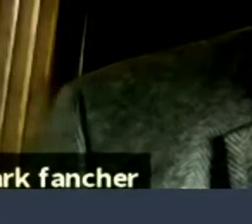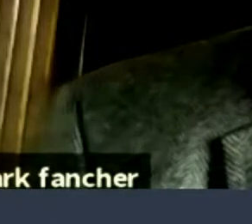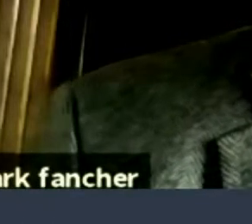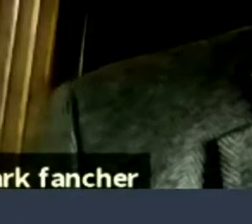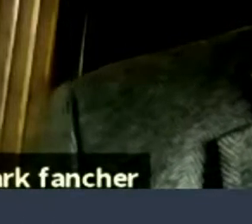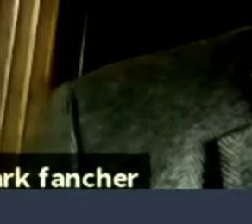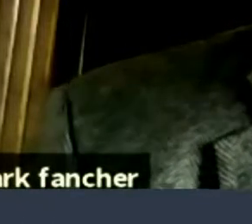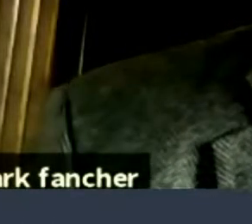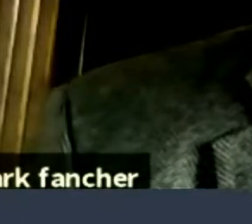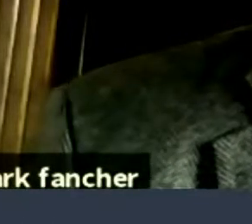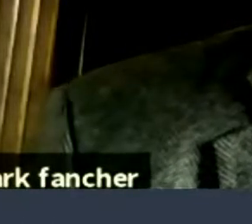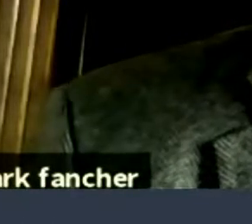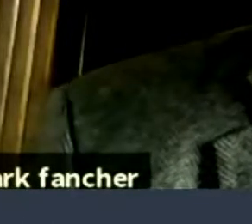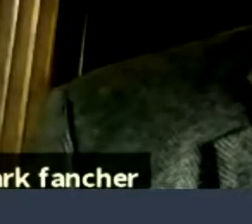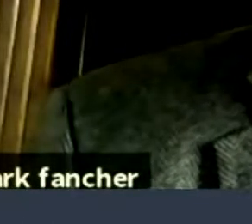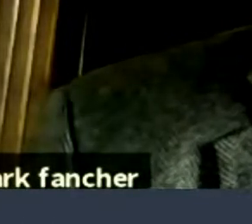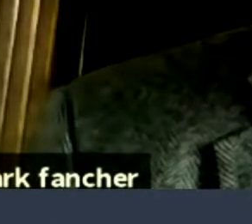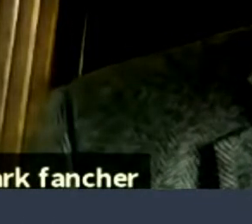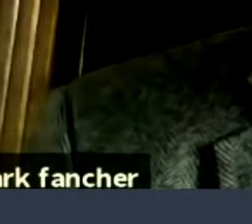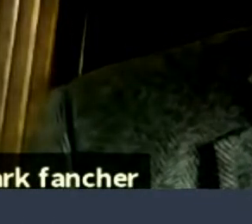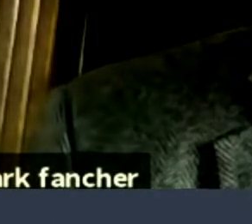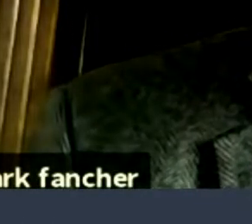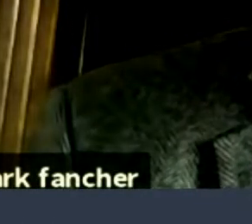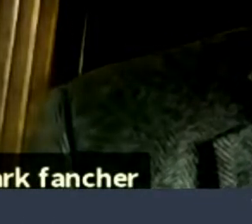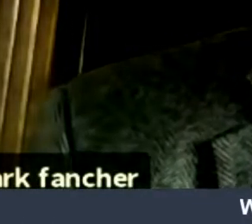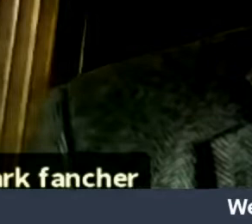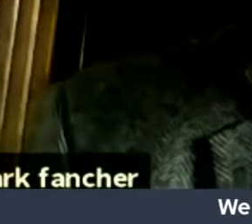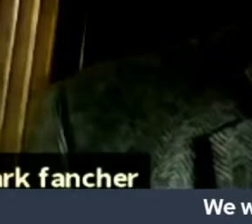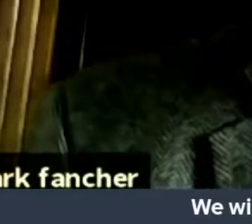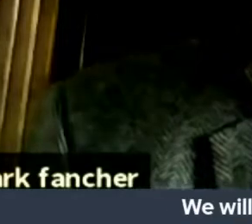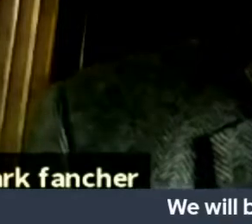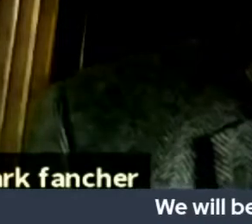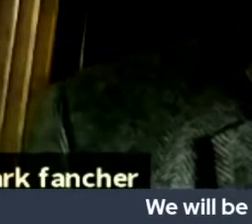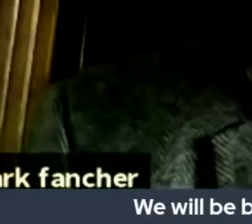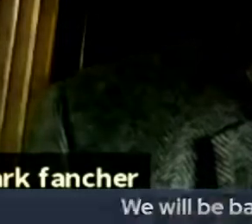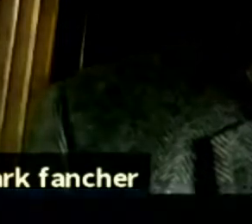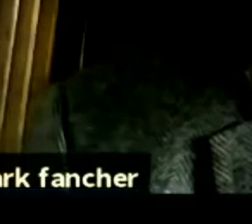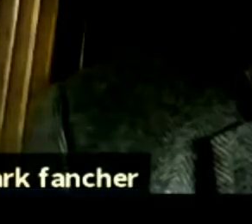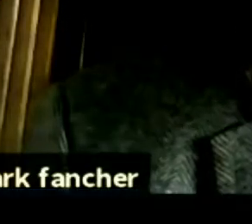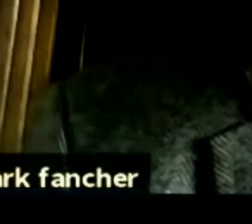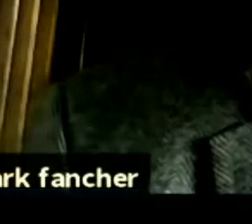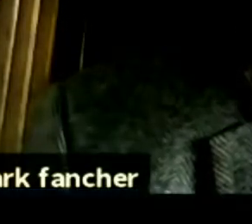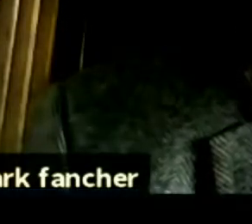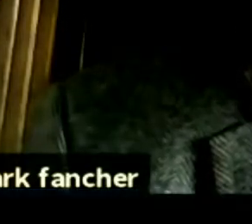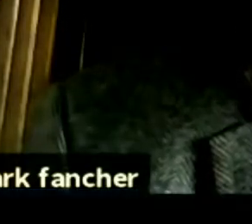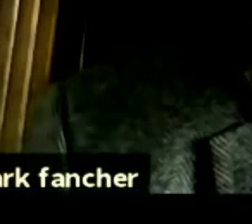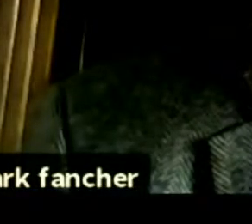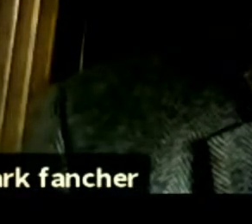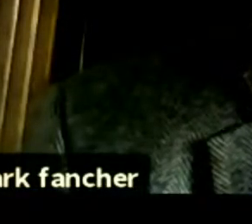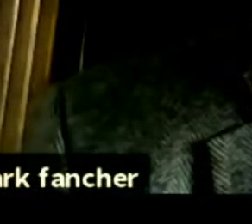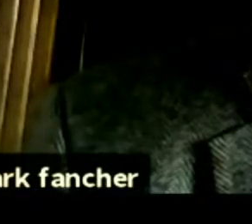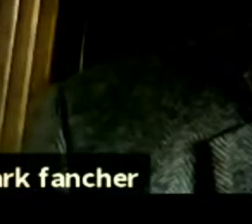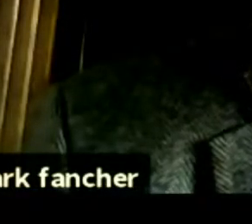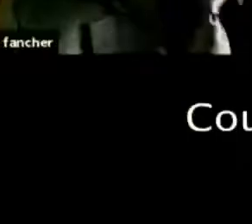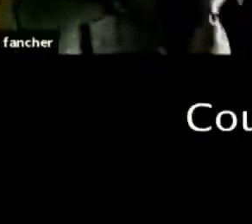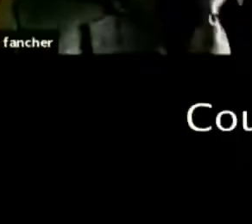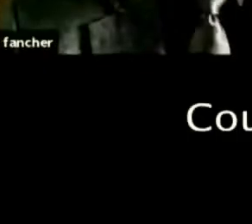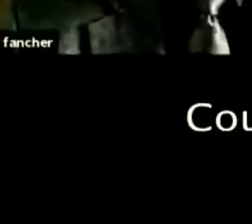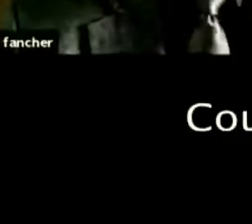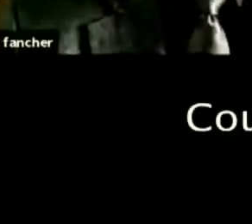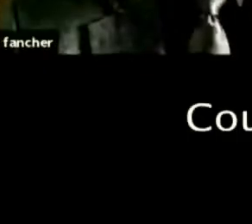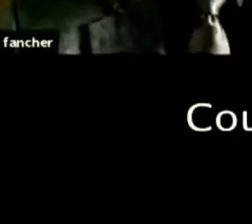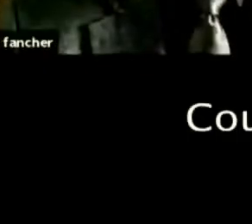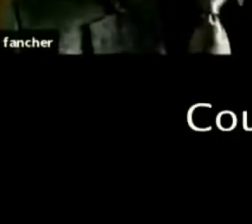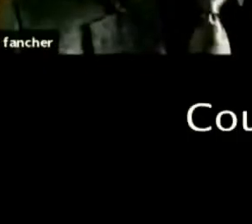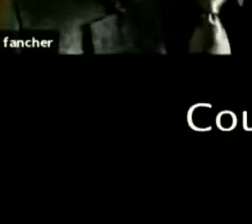I'm also a member of the National Conference of Black Lawyers. We're going to hear from this witness,